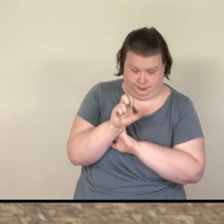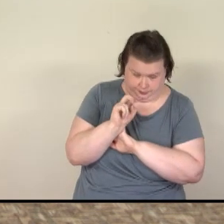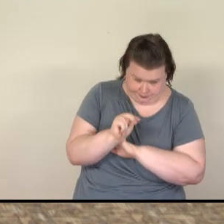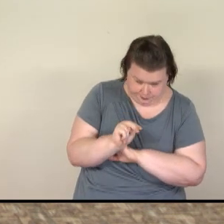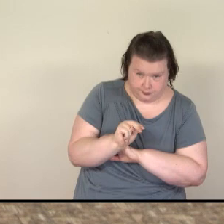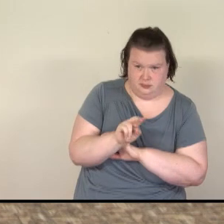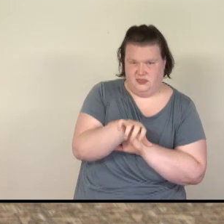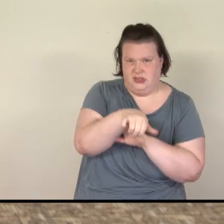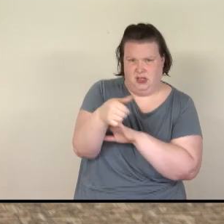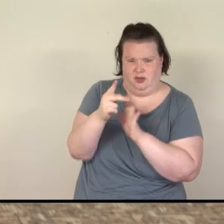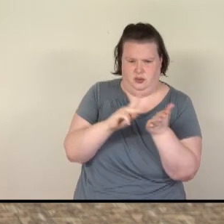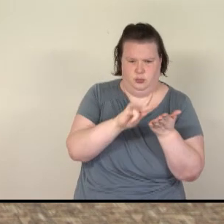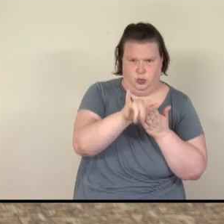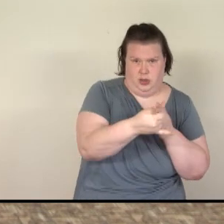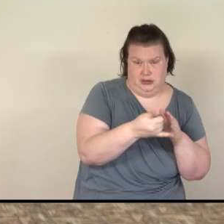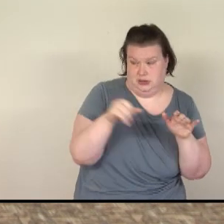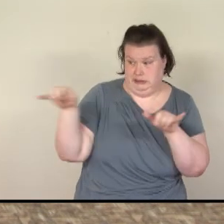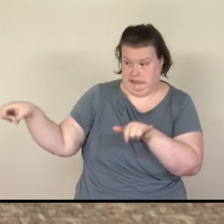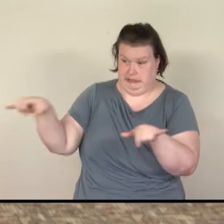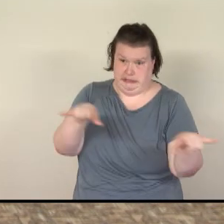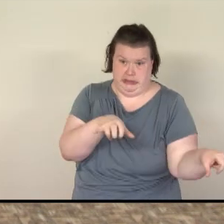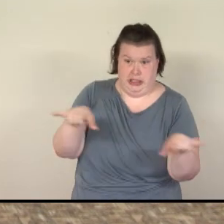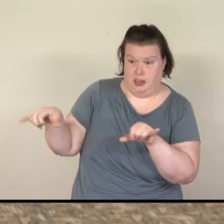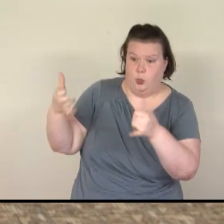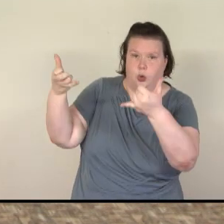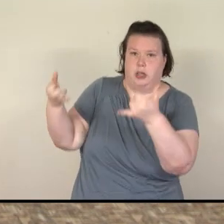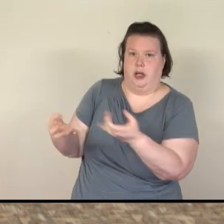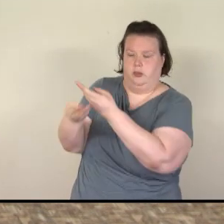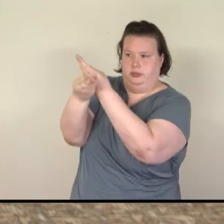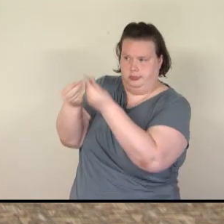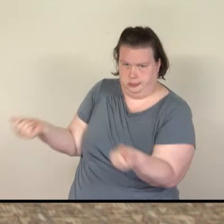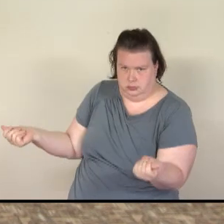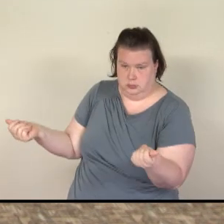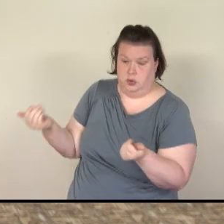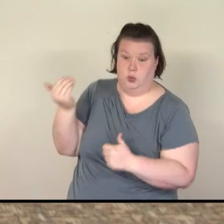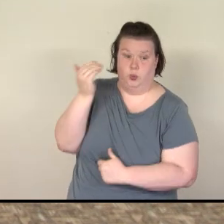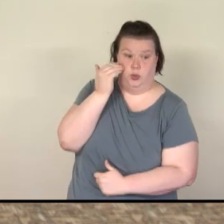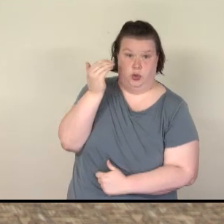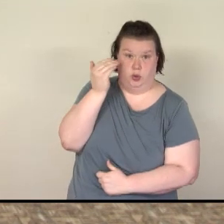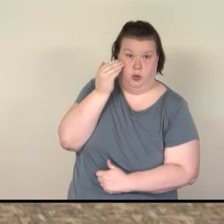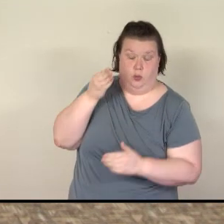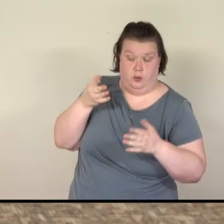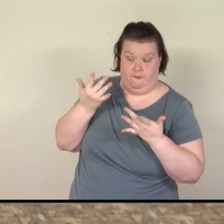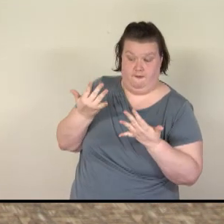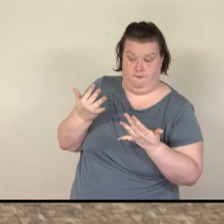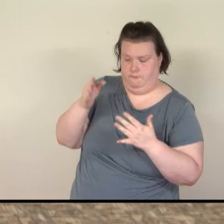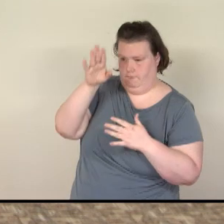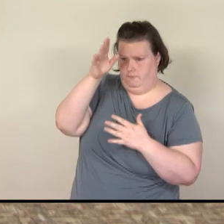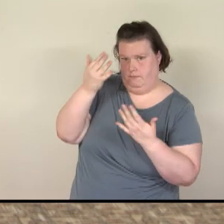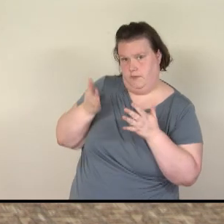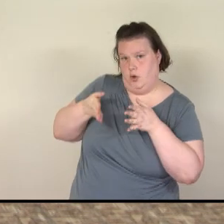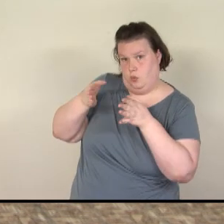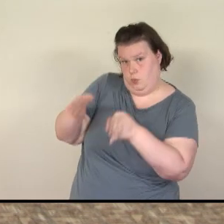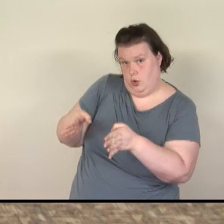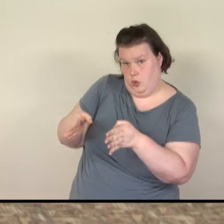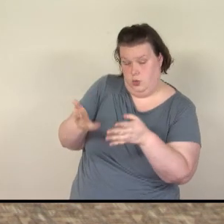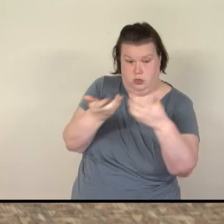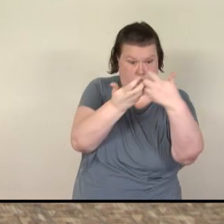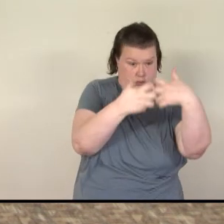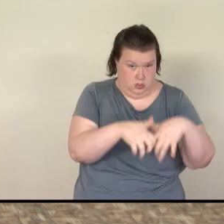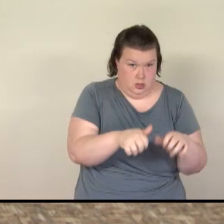other projects. Is this going to be a problem, or is it resolved now? Do we know what the fire road needs to be? Have we worked that out with the fire